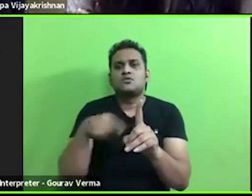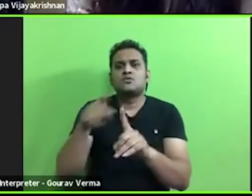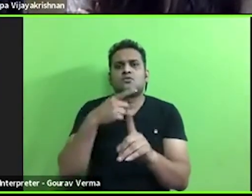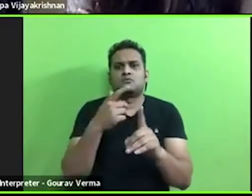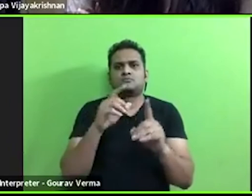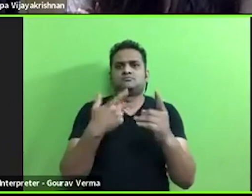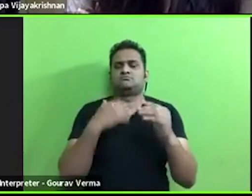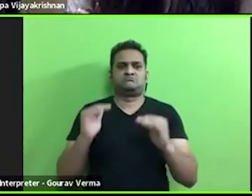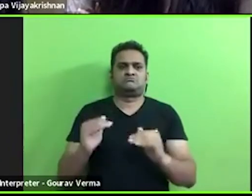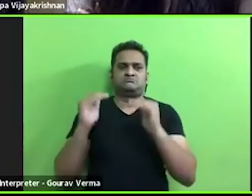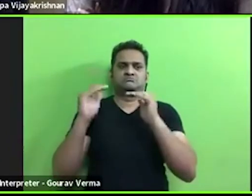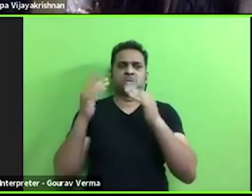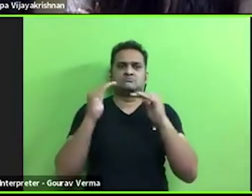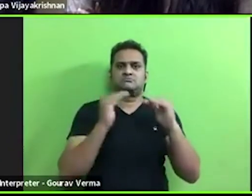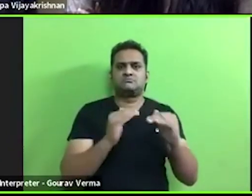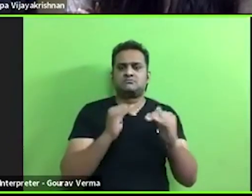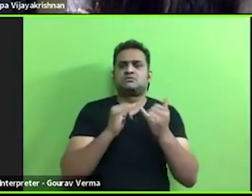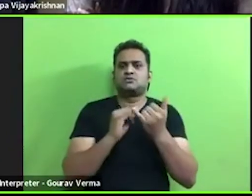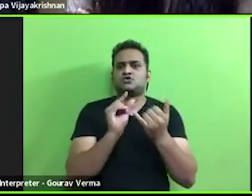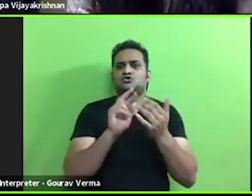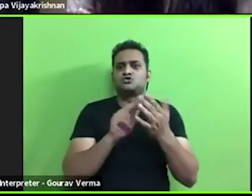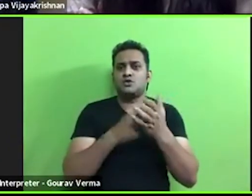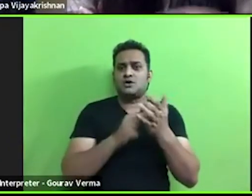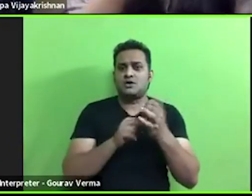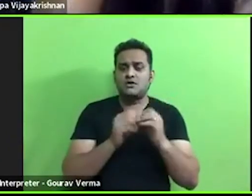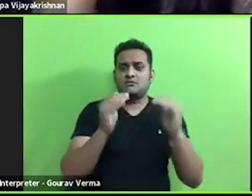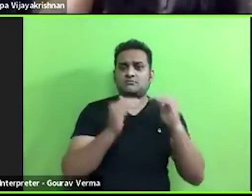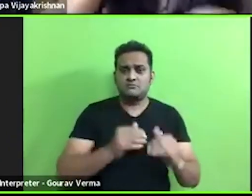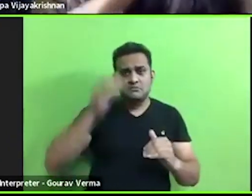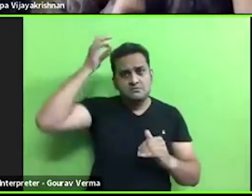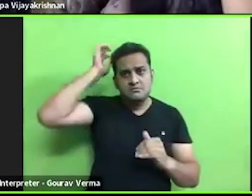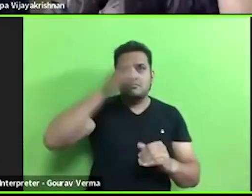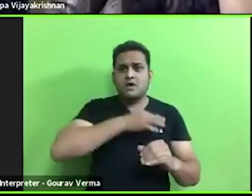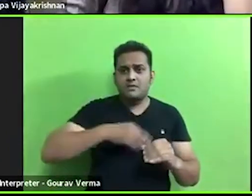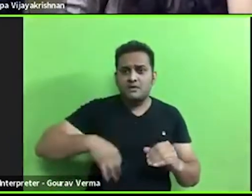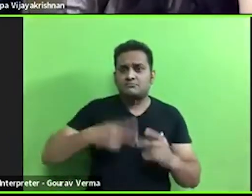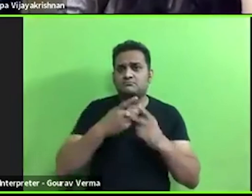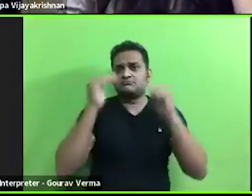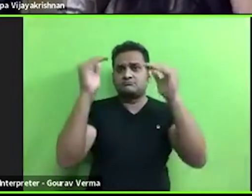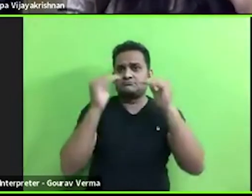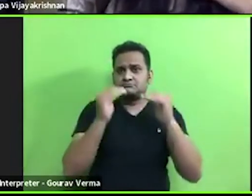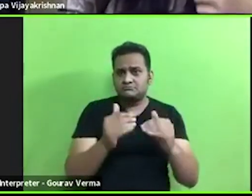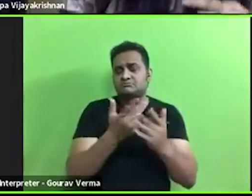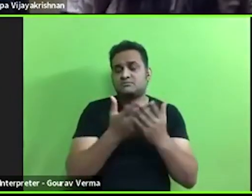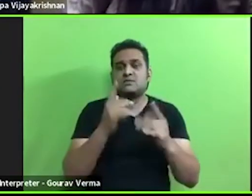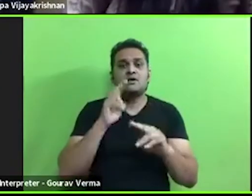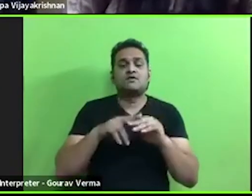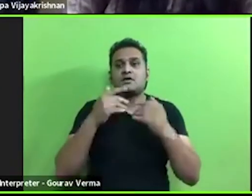high art, the Savarna, the Brahmins. If any space is willing to engage with this